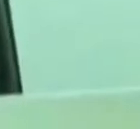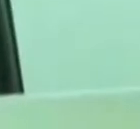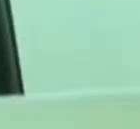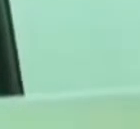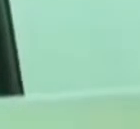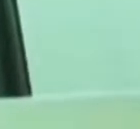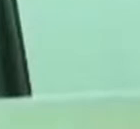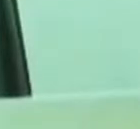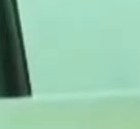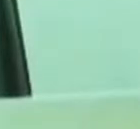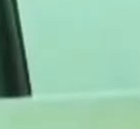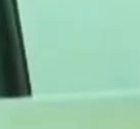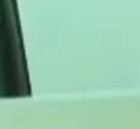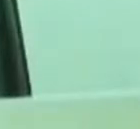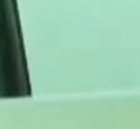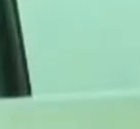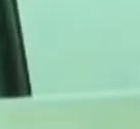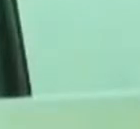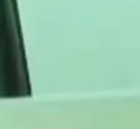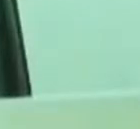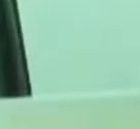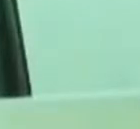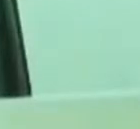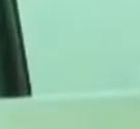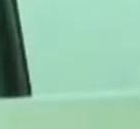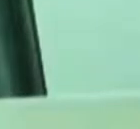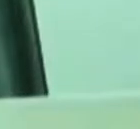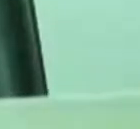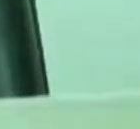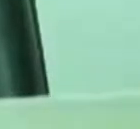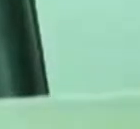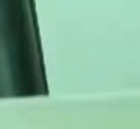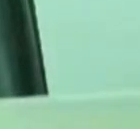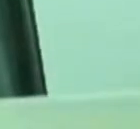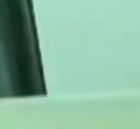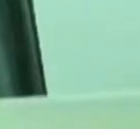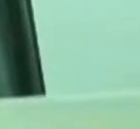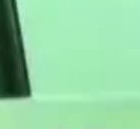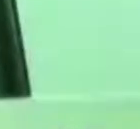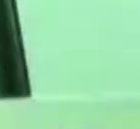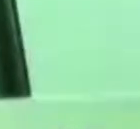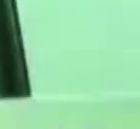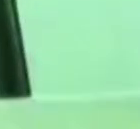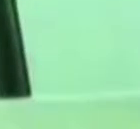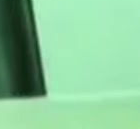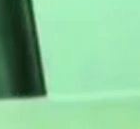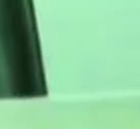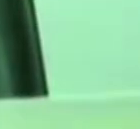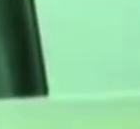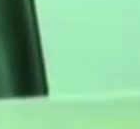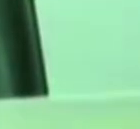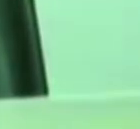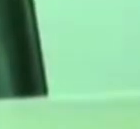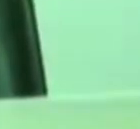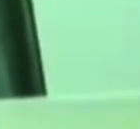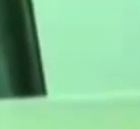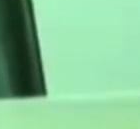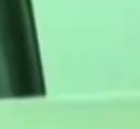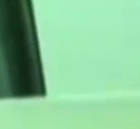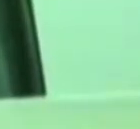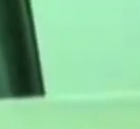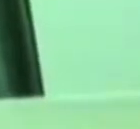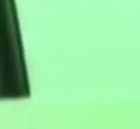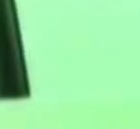Welcome to EdTech Monday. This is a special program put together by Mastercard Foundation. This is support